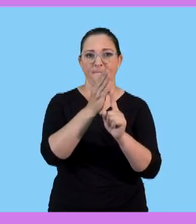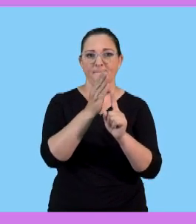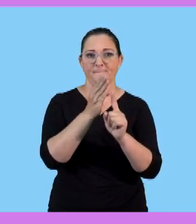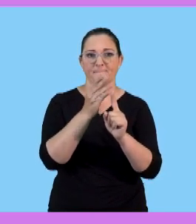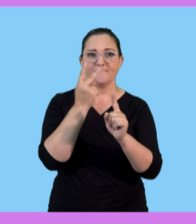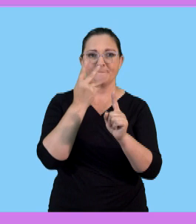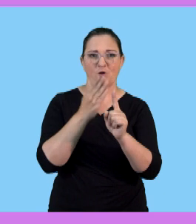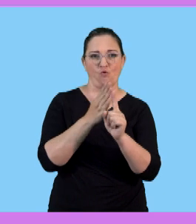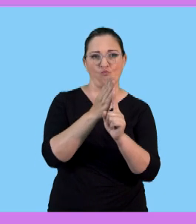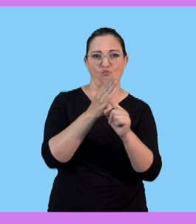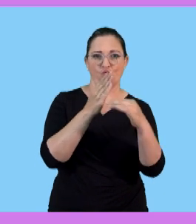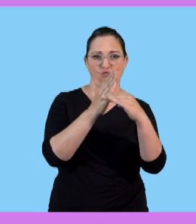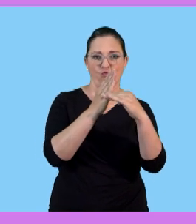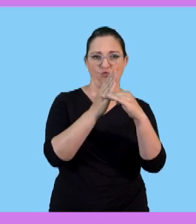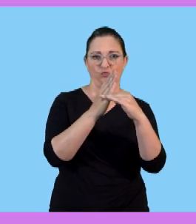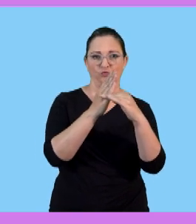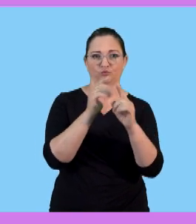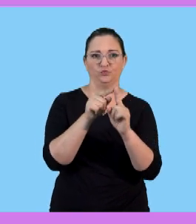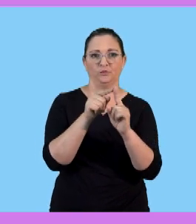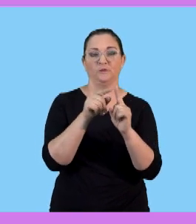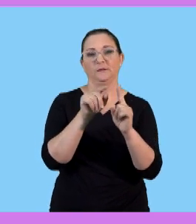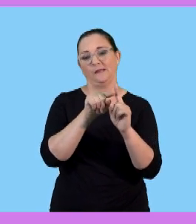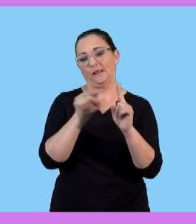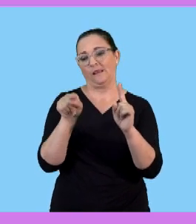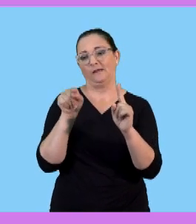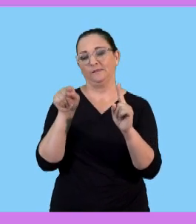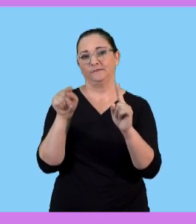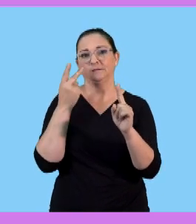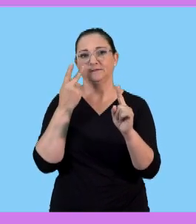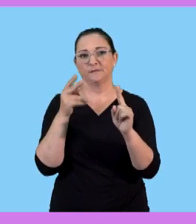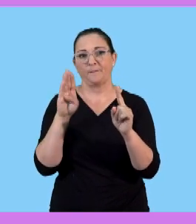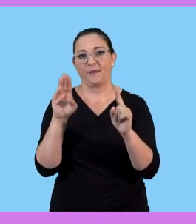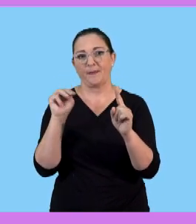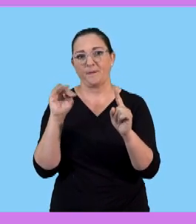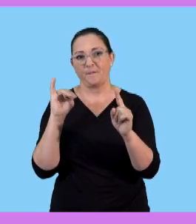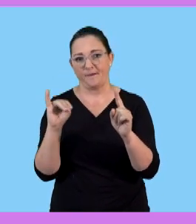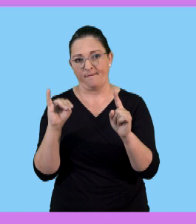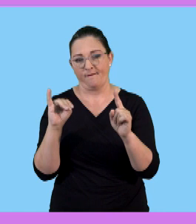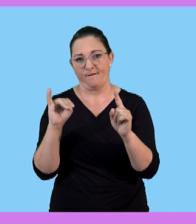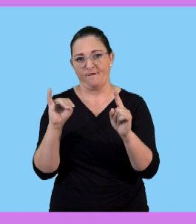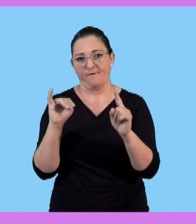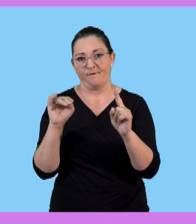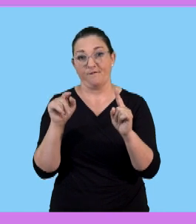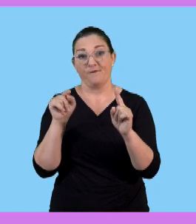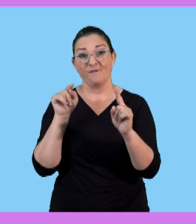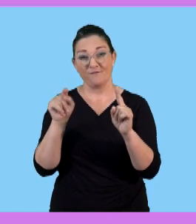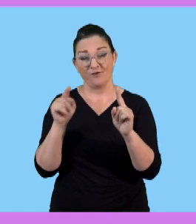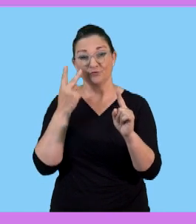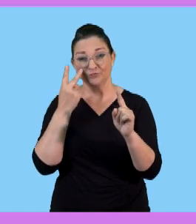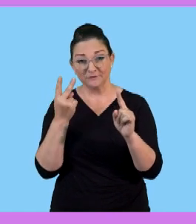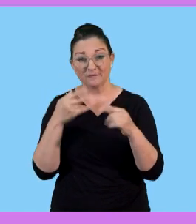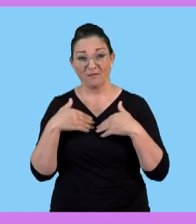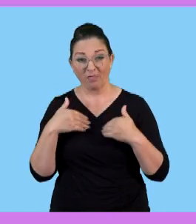If I go all the way up, so it will meet here, and I go to the right-hand side. So the BMI, in order for her to